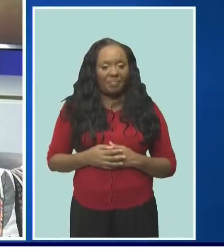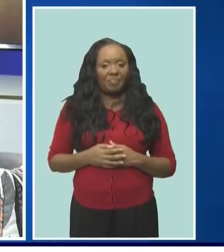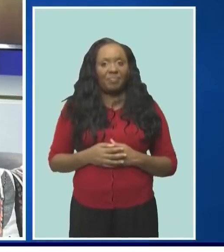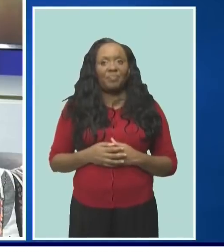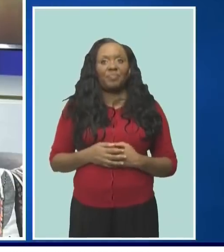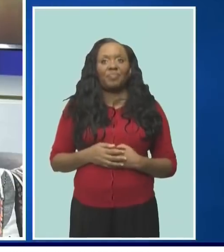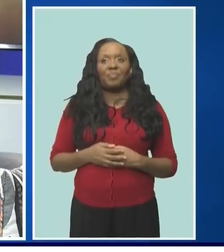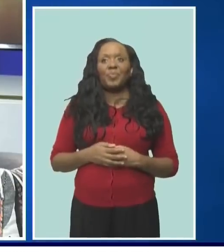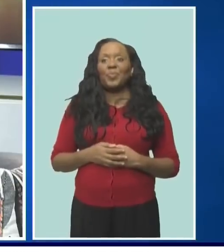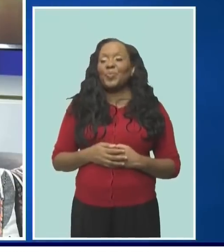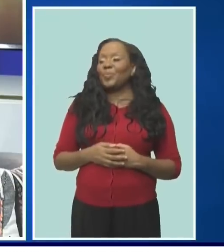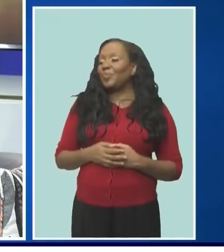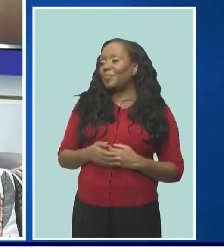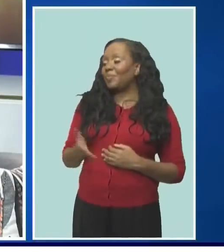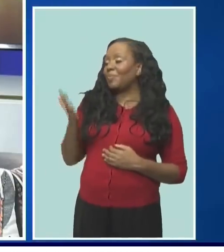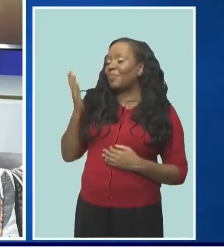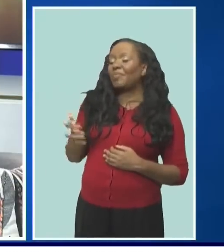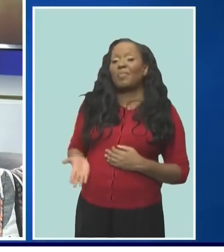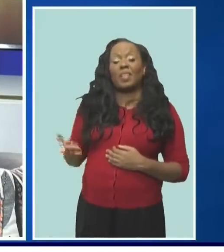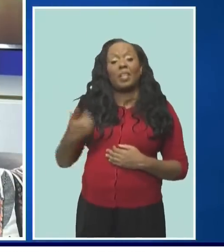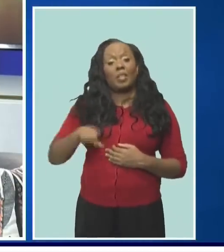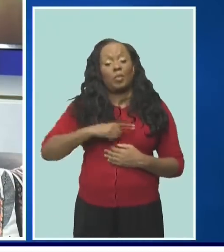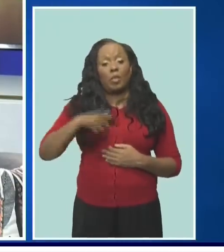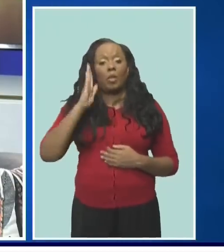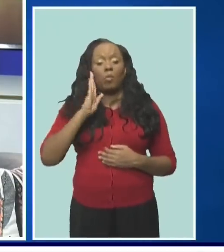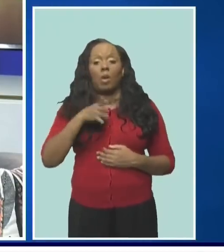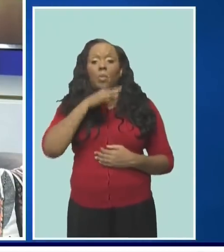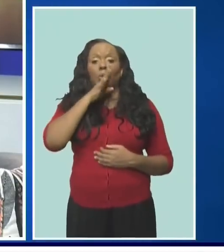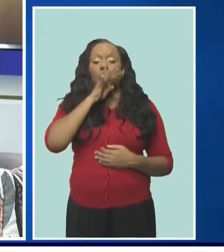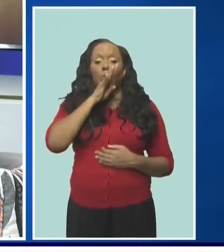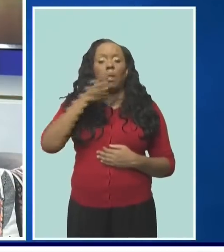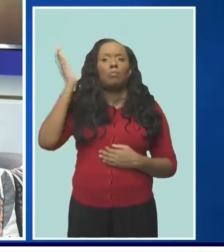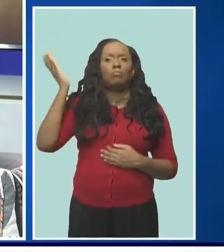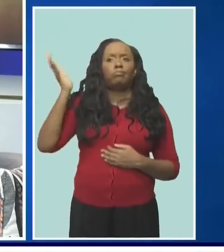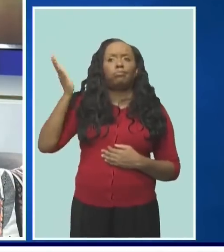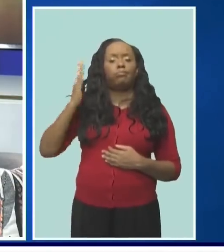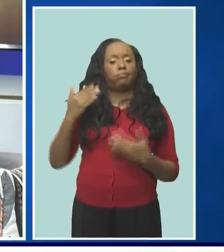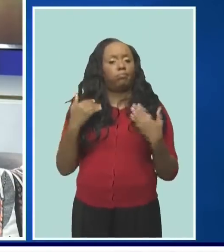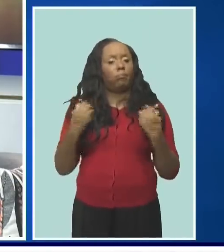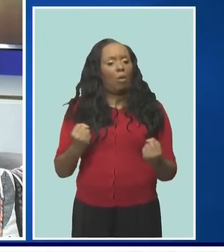going to be speaking very, very firmly on the fact that